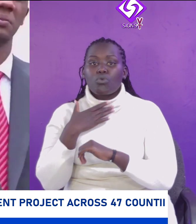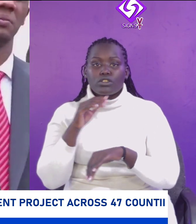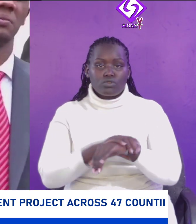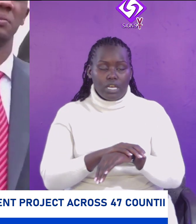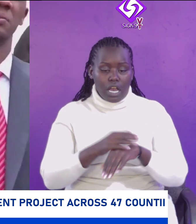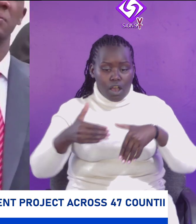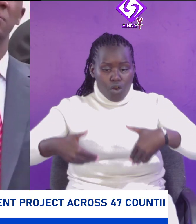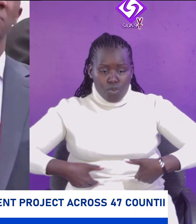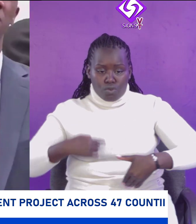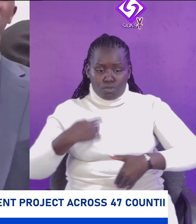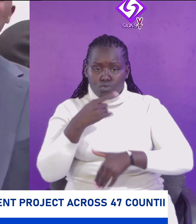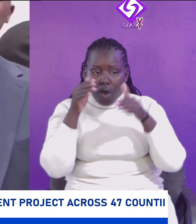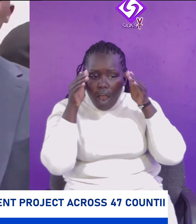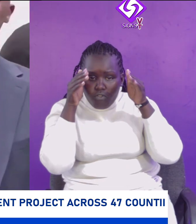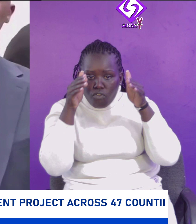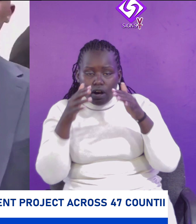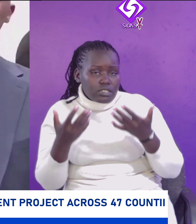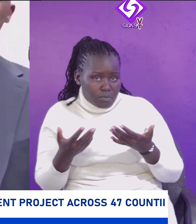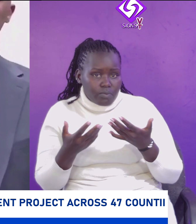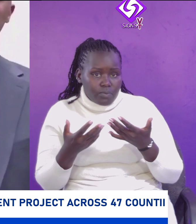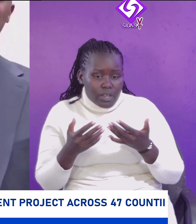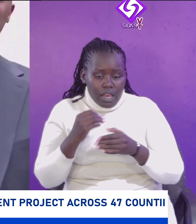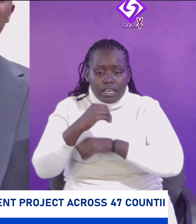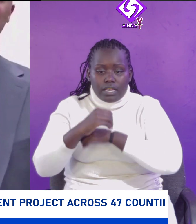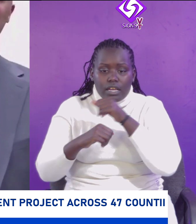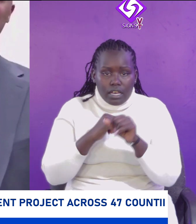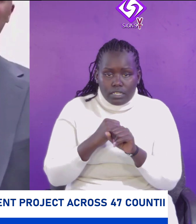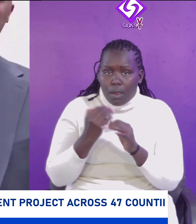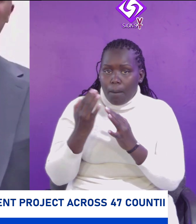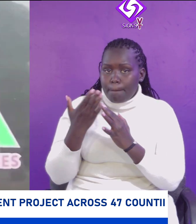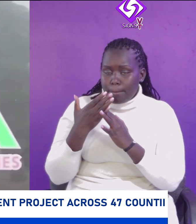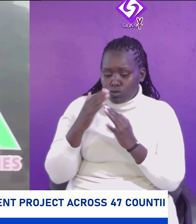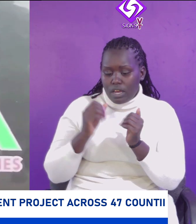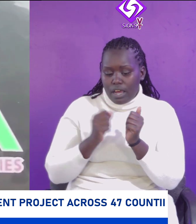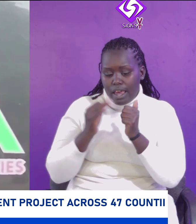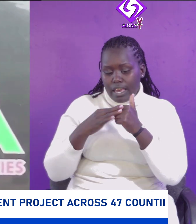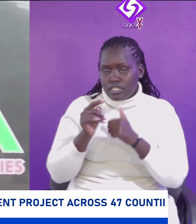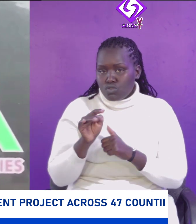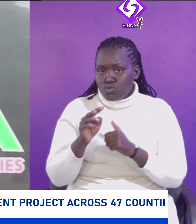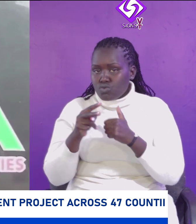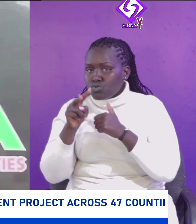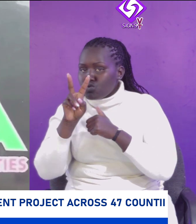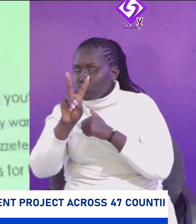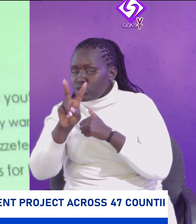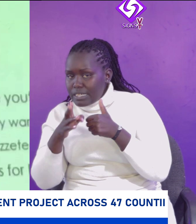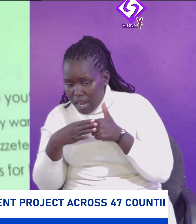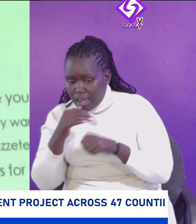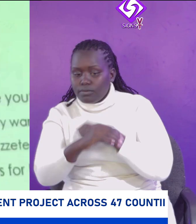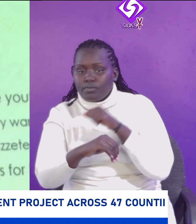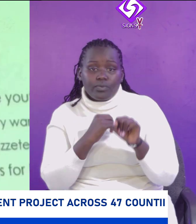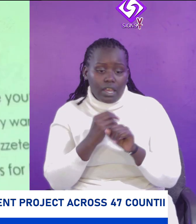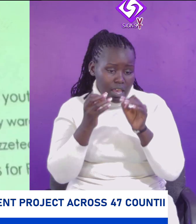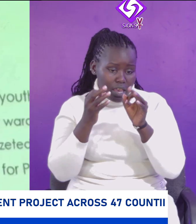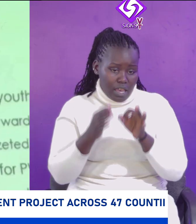being targeted is the ages of 18 to 29 years. And if you're